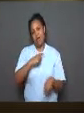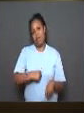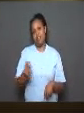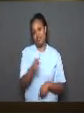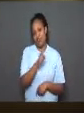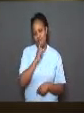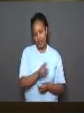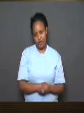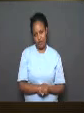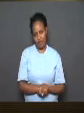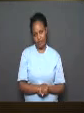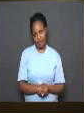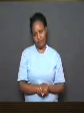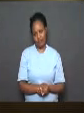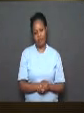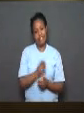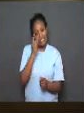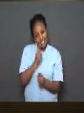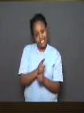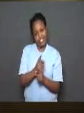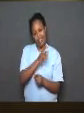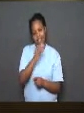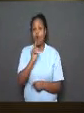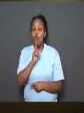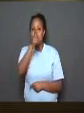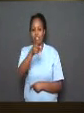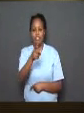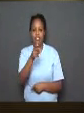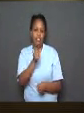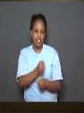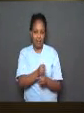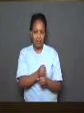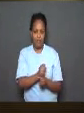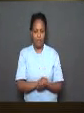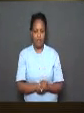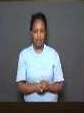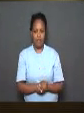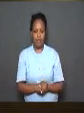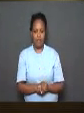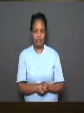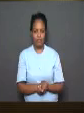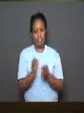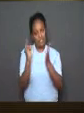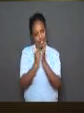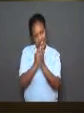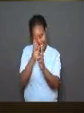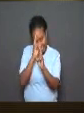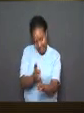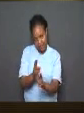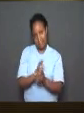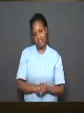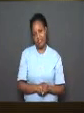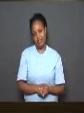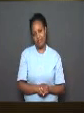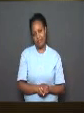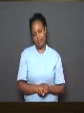society. We can pursue virtue and truth and live in accordance with the law.